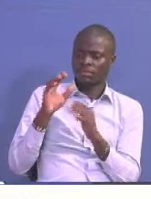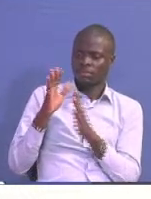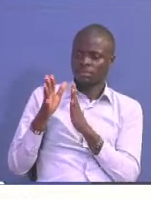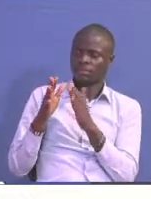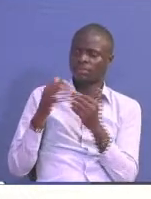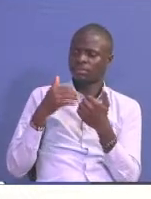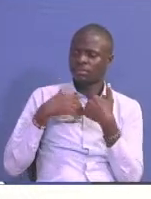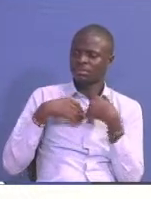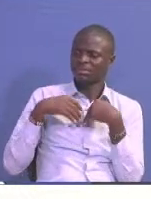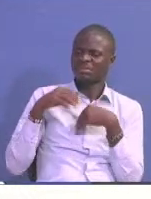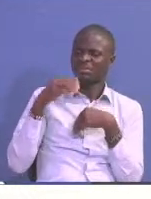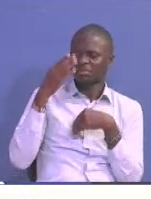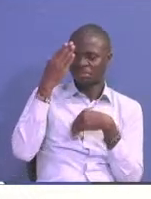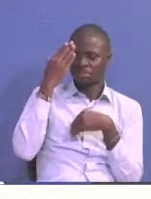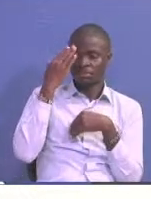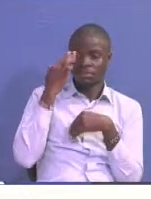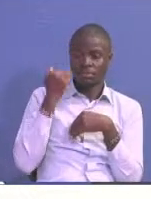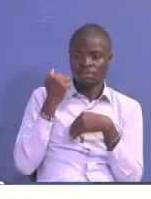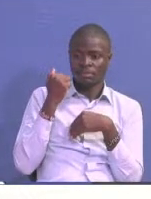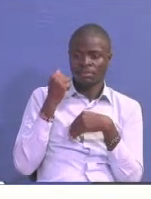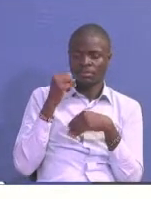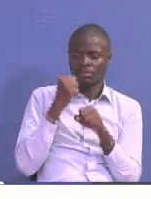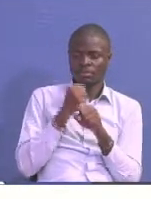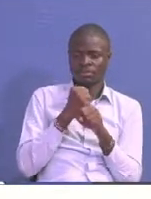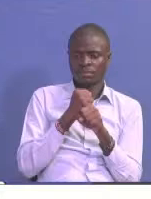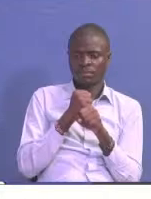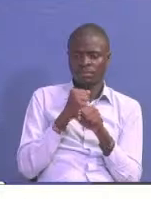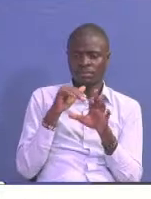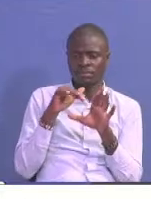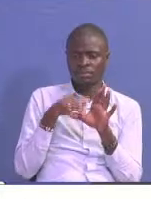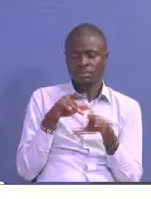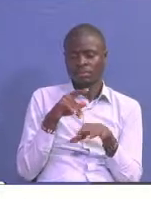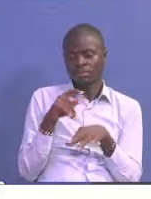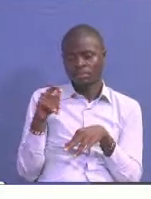frauded. You are just working in